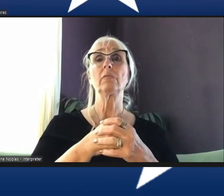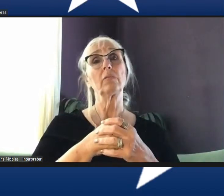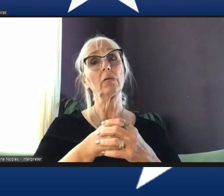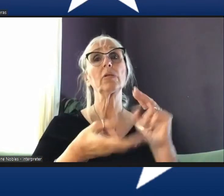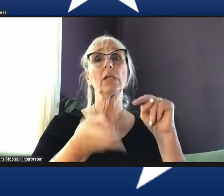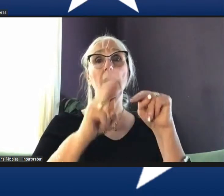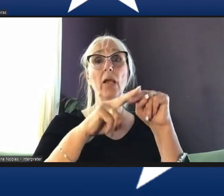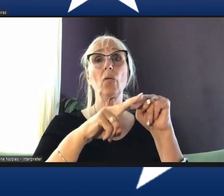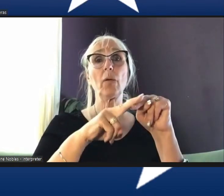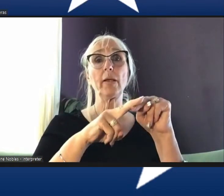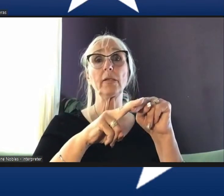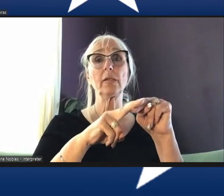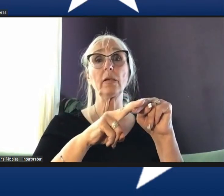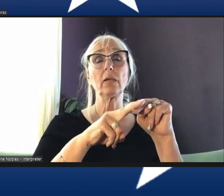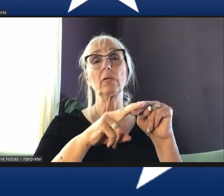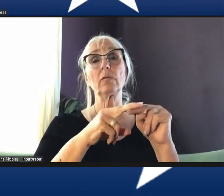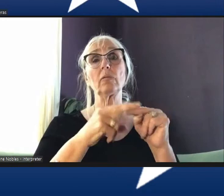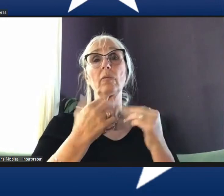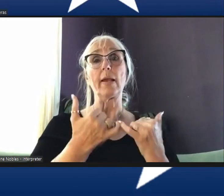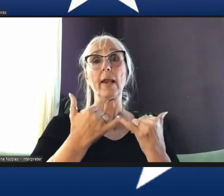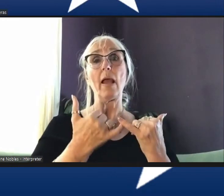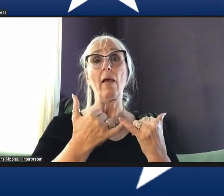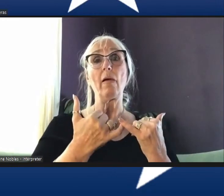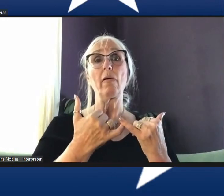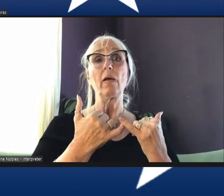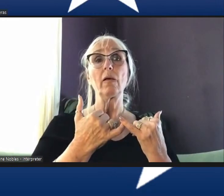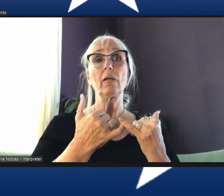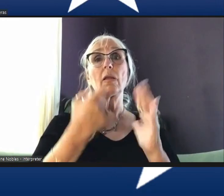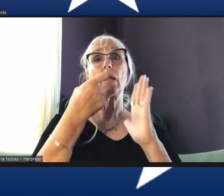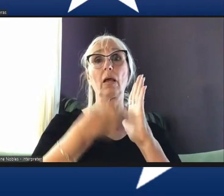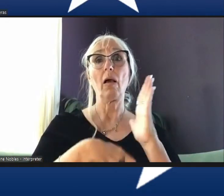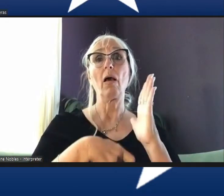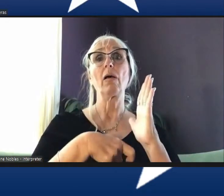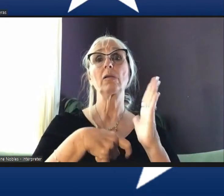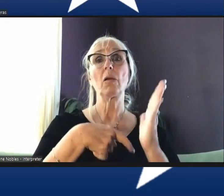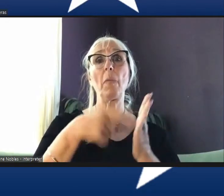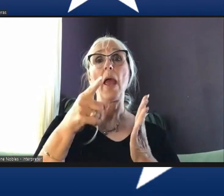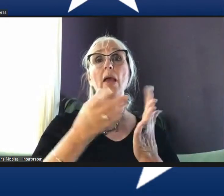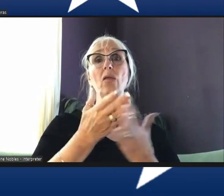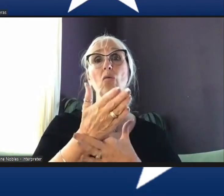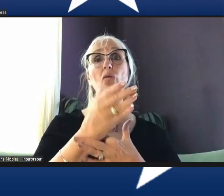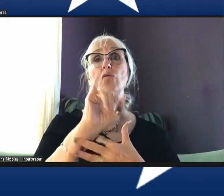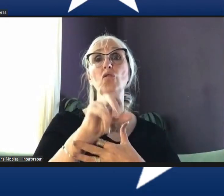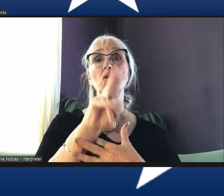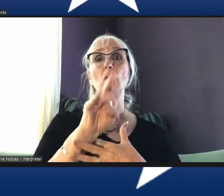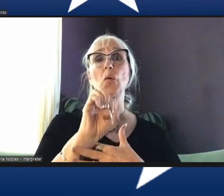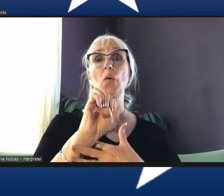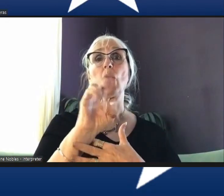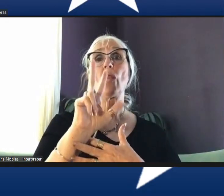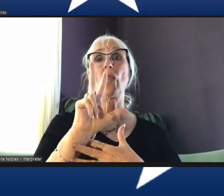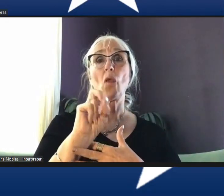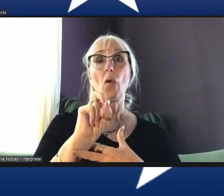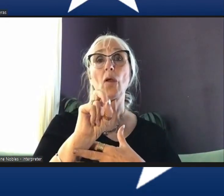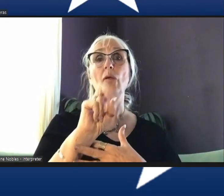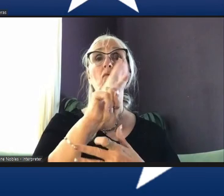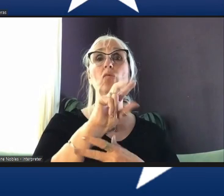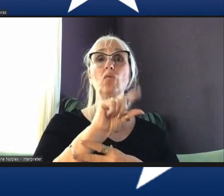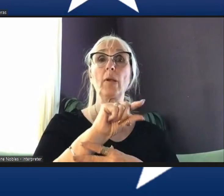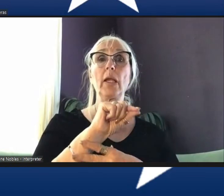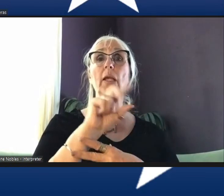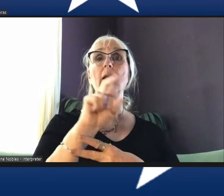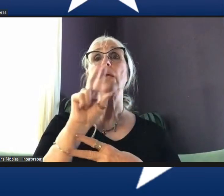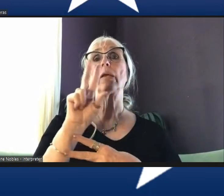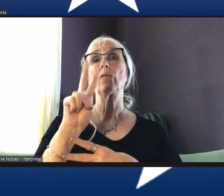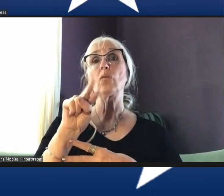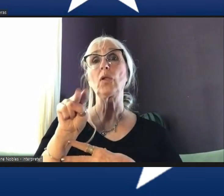increase. Currently, their cost, they're paid through June 30th of 2022. They paid